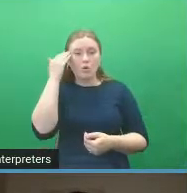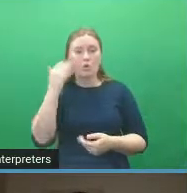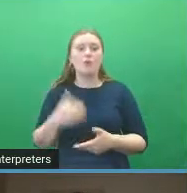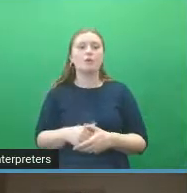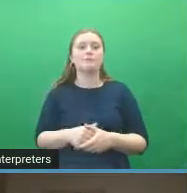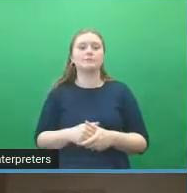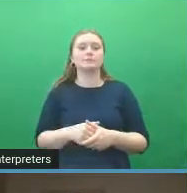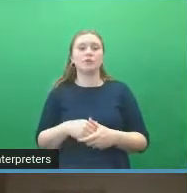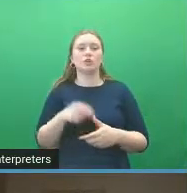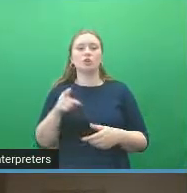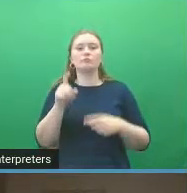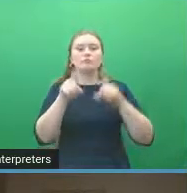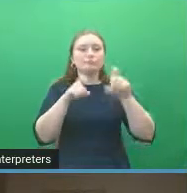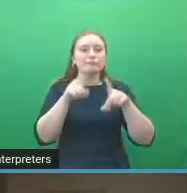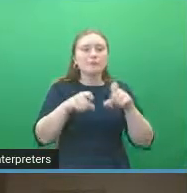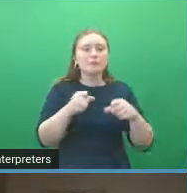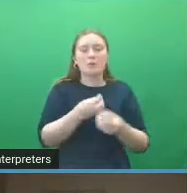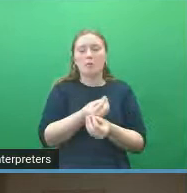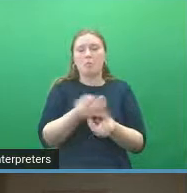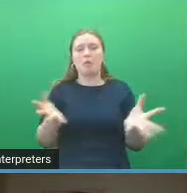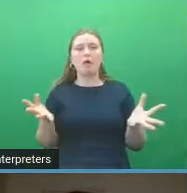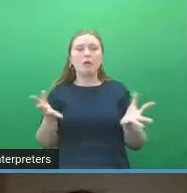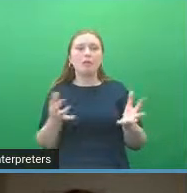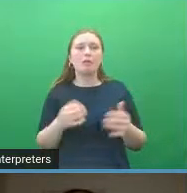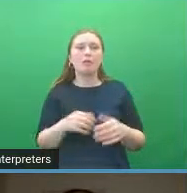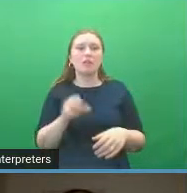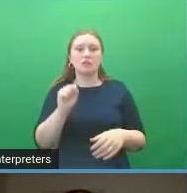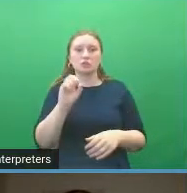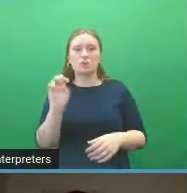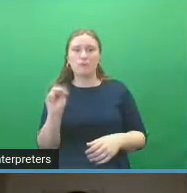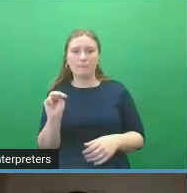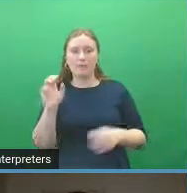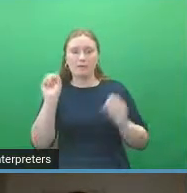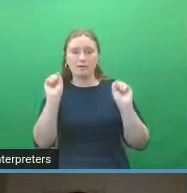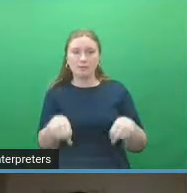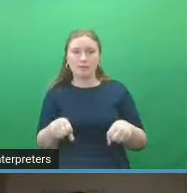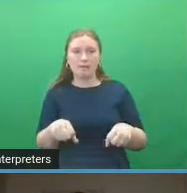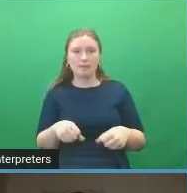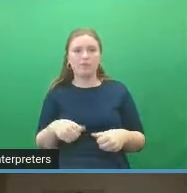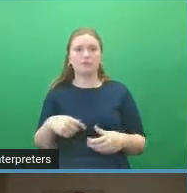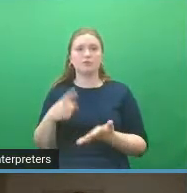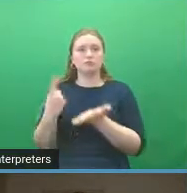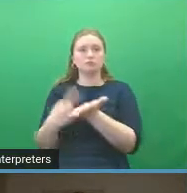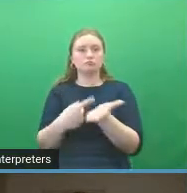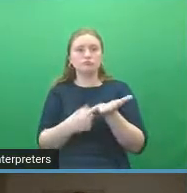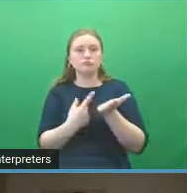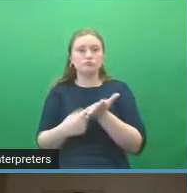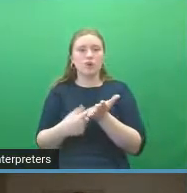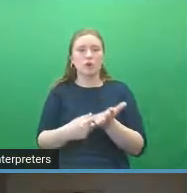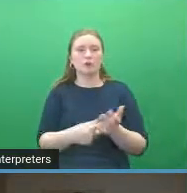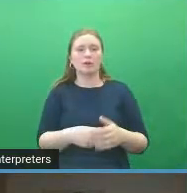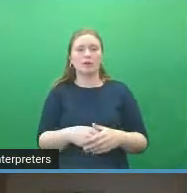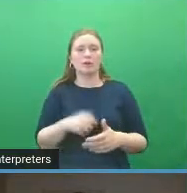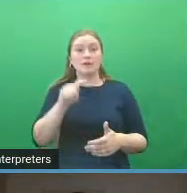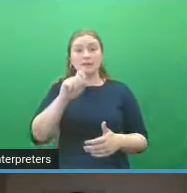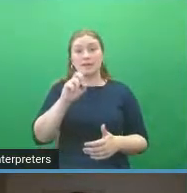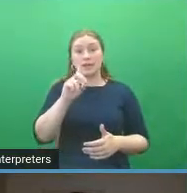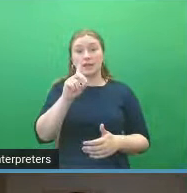Me Anything on a social media, or invite speakers or artists to give talk or performance. Everything from TED Talk